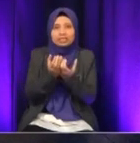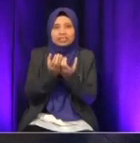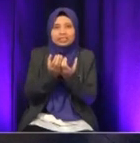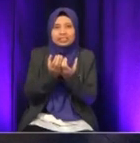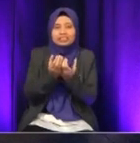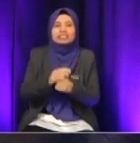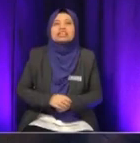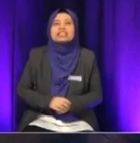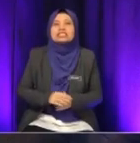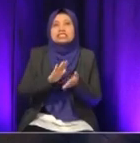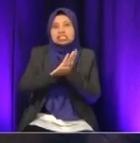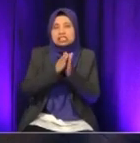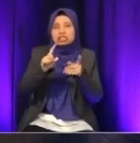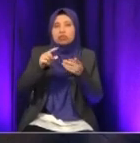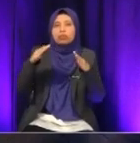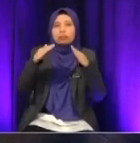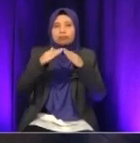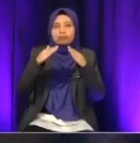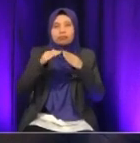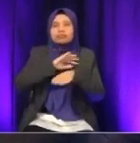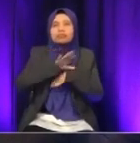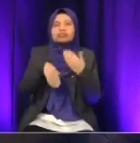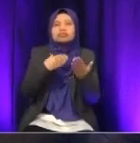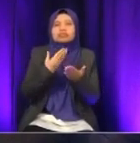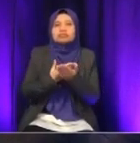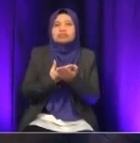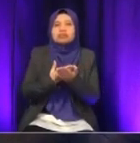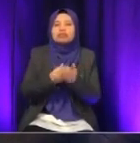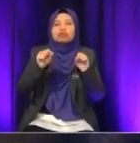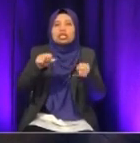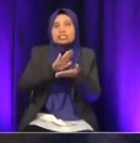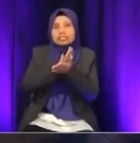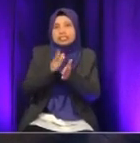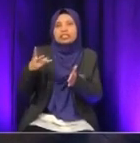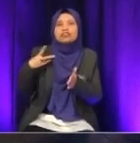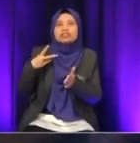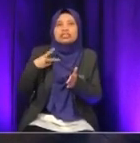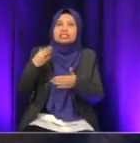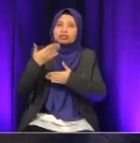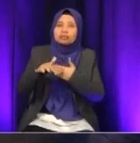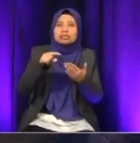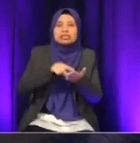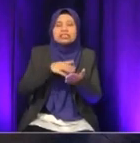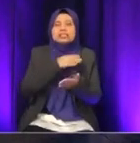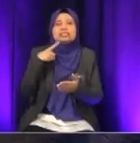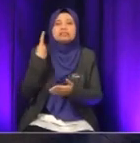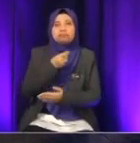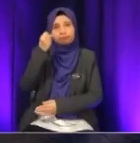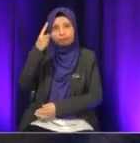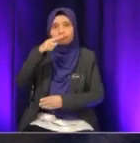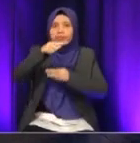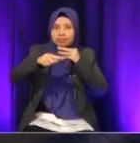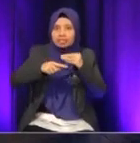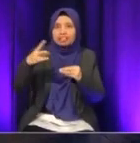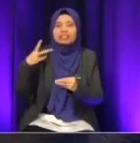at home, you can also take an initiative to do this volunteering service, so you'll be able to understand the aspect better as well, like